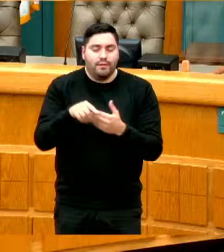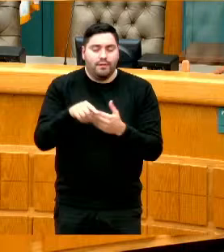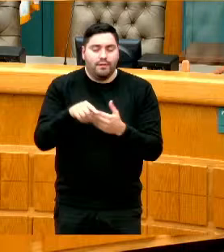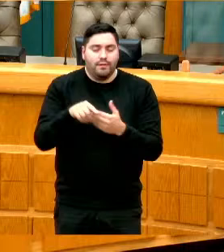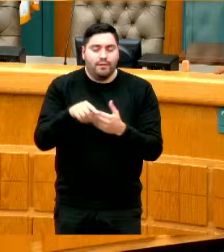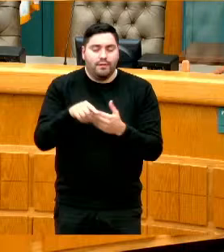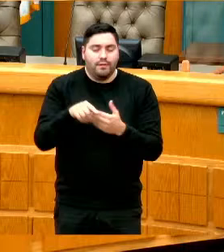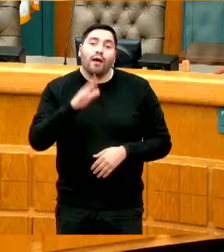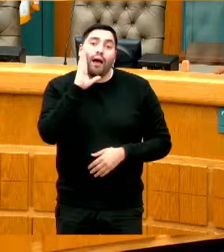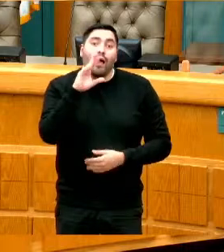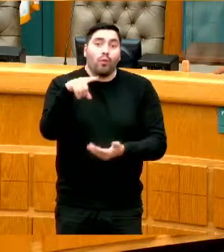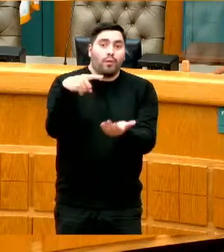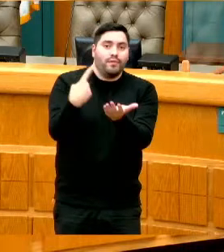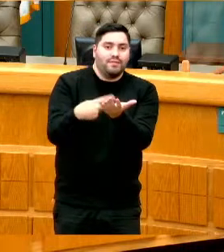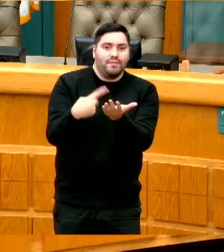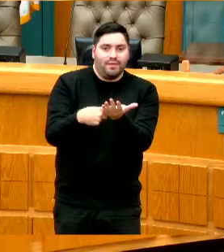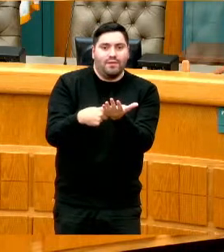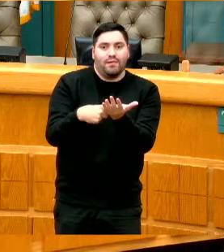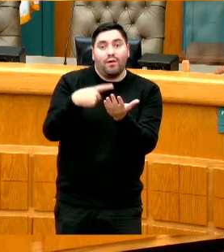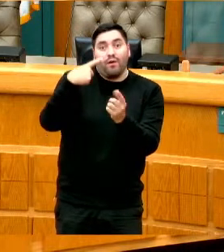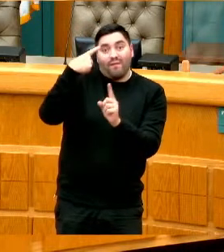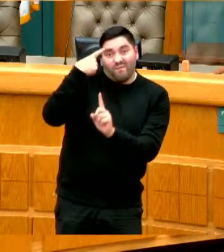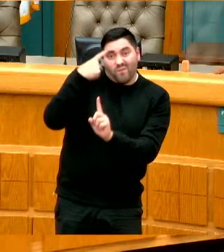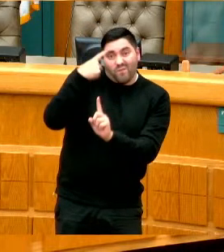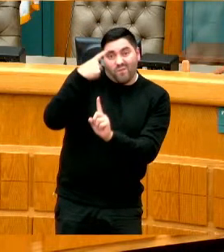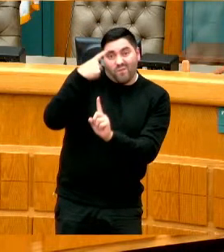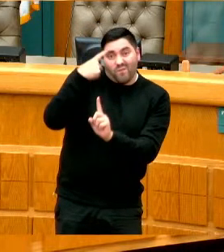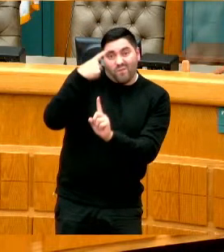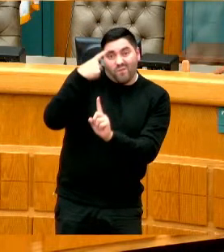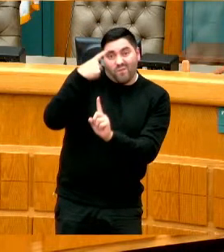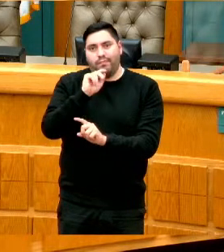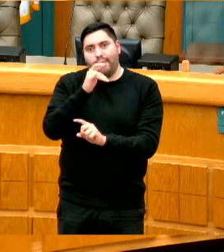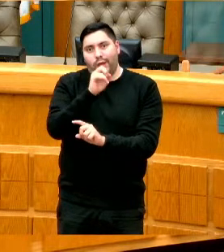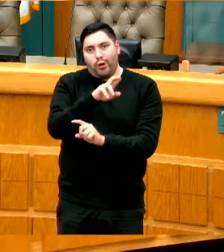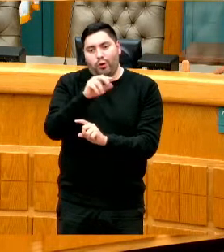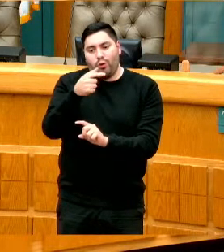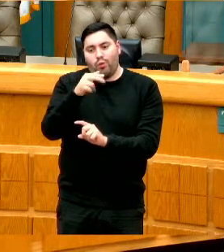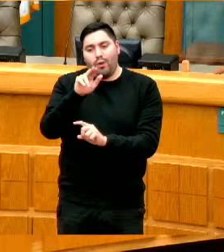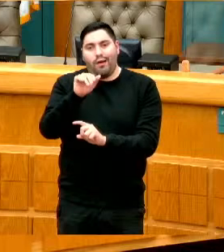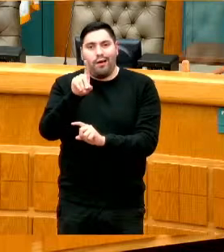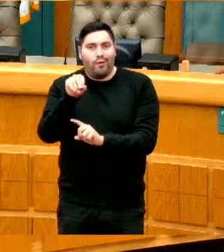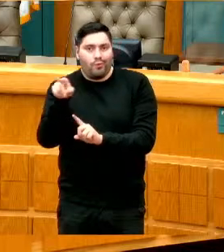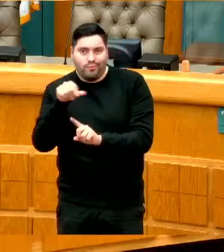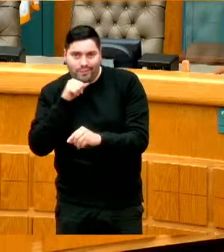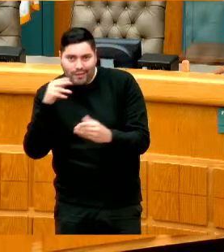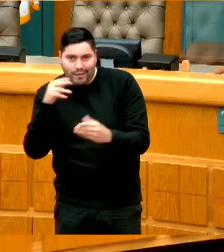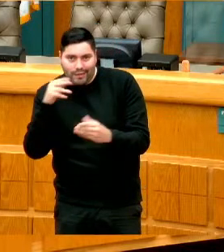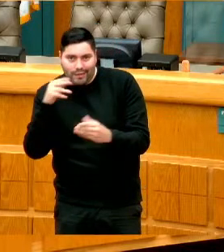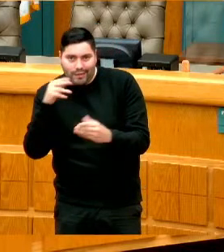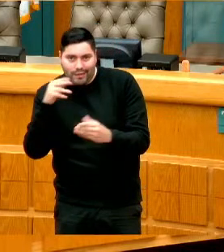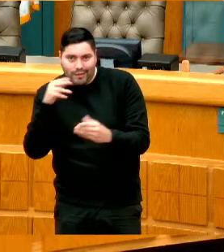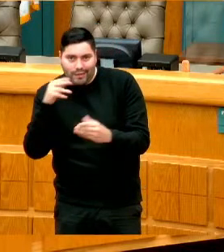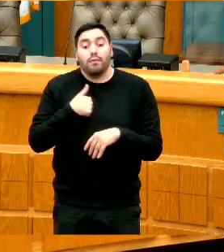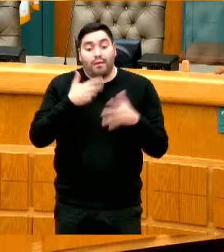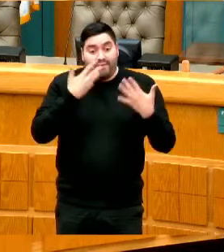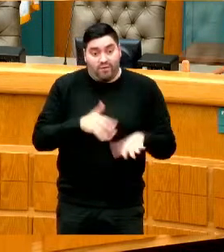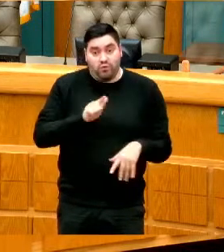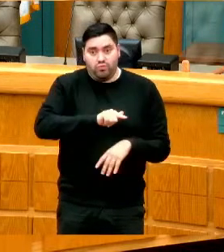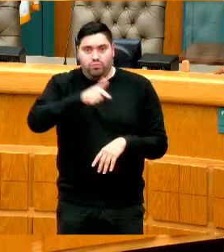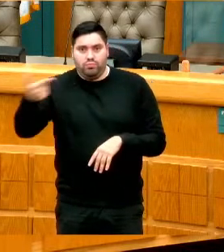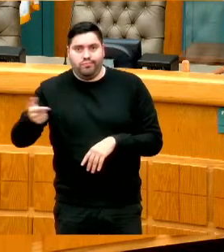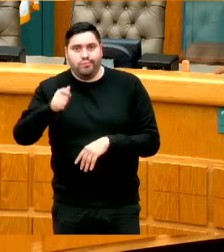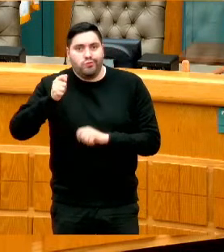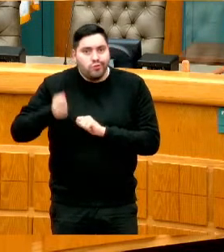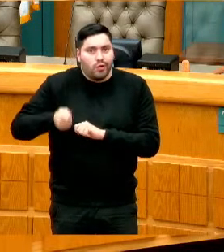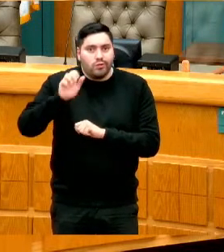be speaking on behalf of Mayor Guajardo this afternoon, and then following me will be Nueces County Judge Barbara Canales is going to